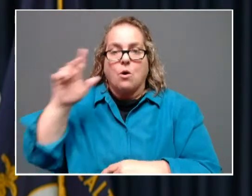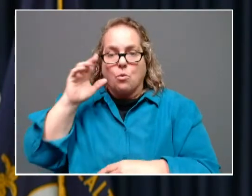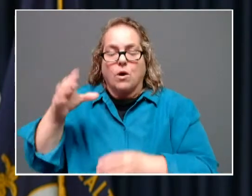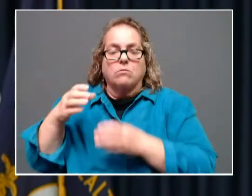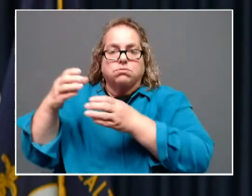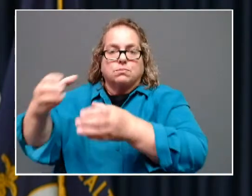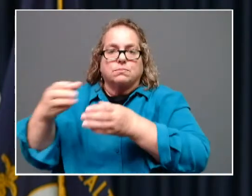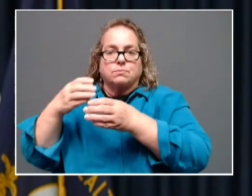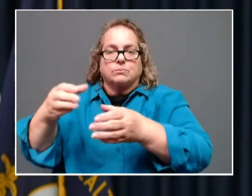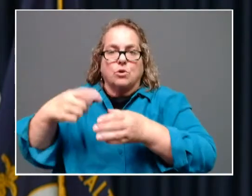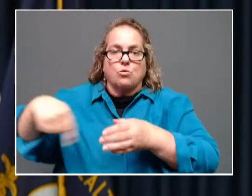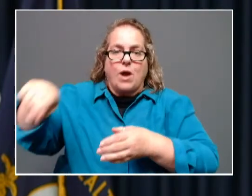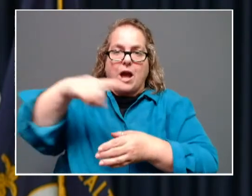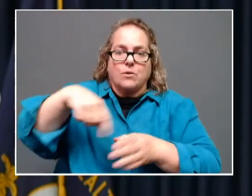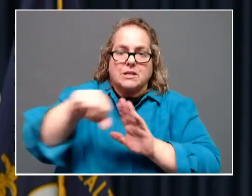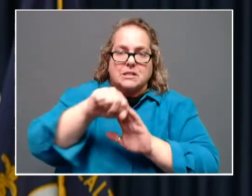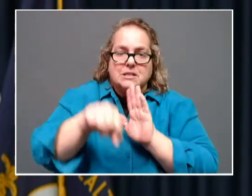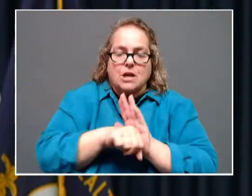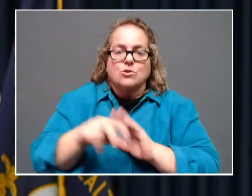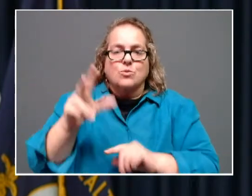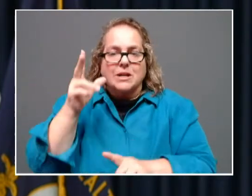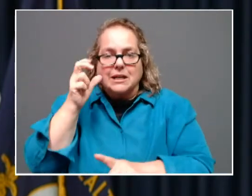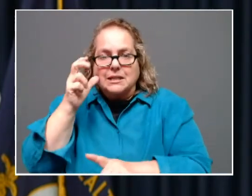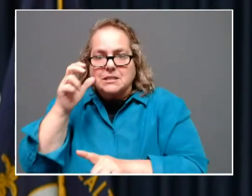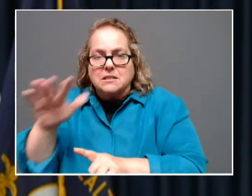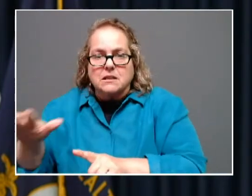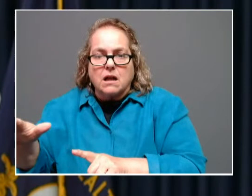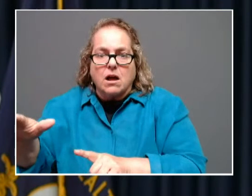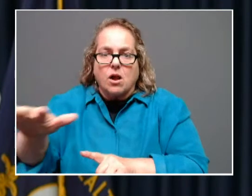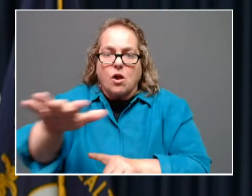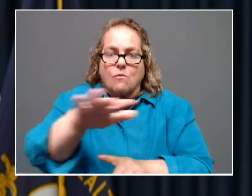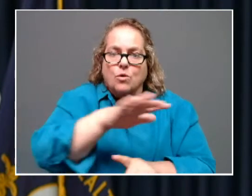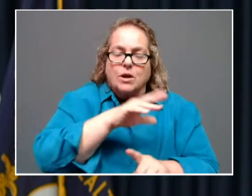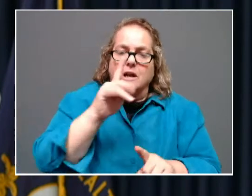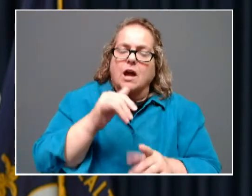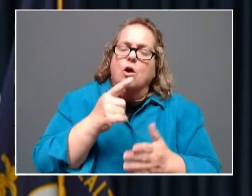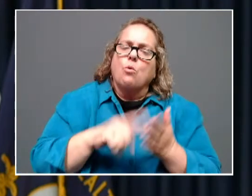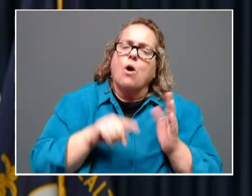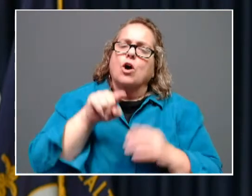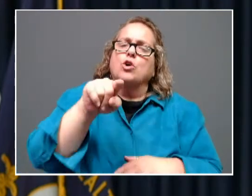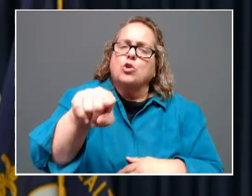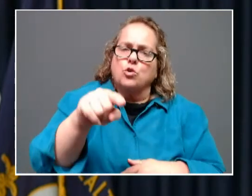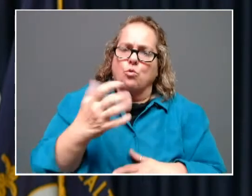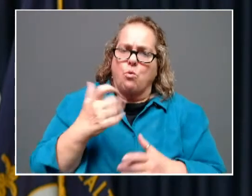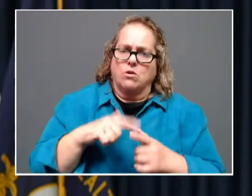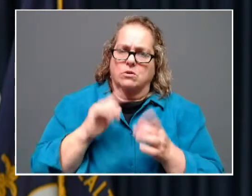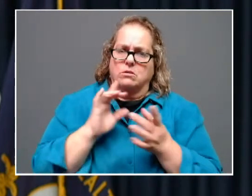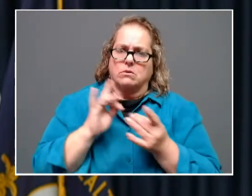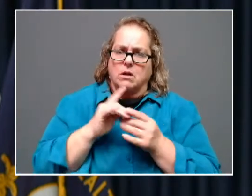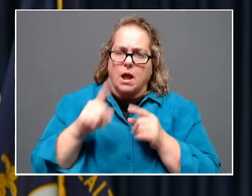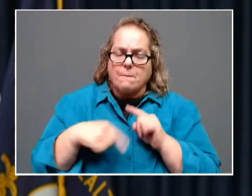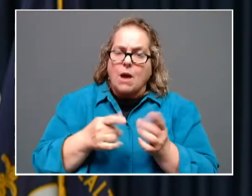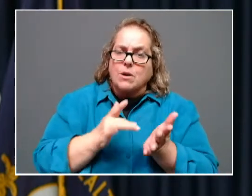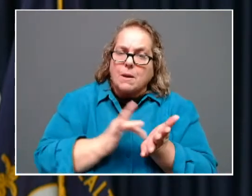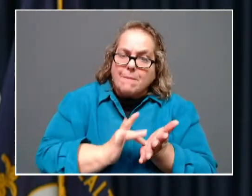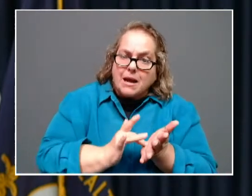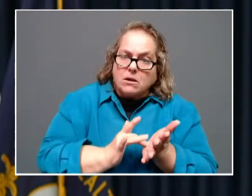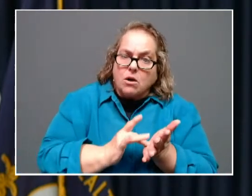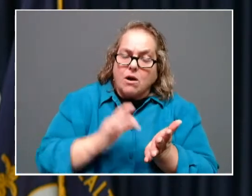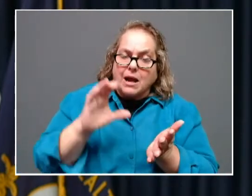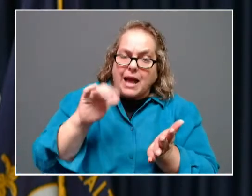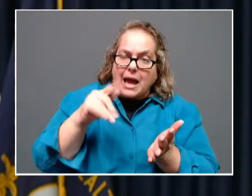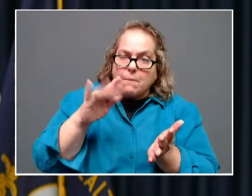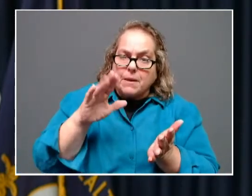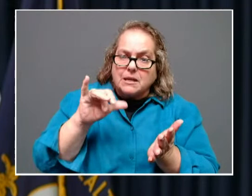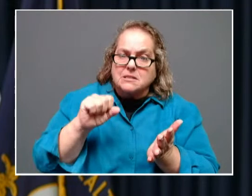listen in every corner of Kentucky for what you have to say about medical cannabis. We'll be determining a schedule once the